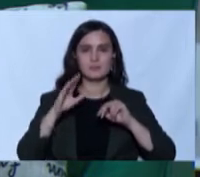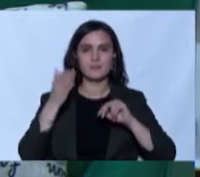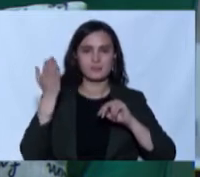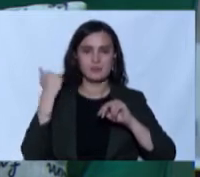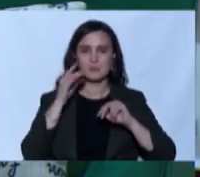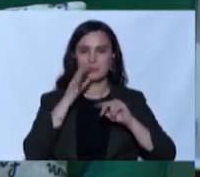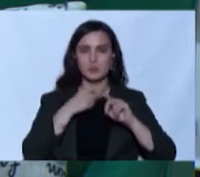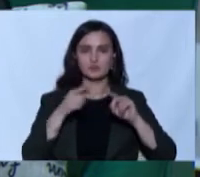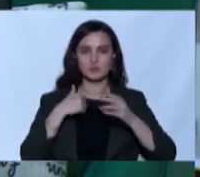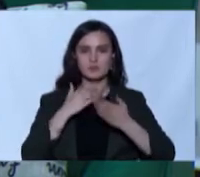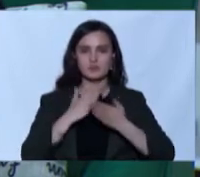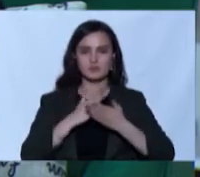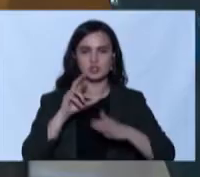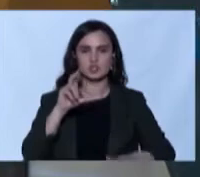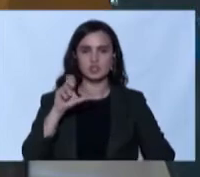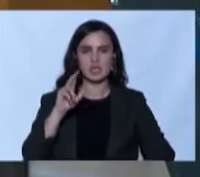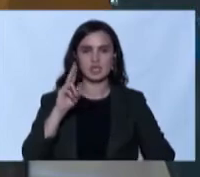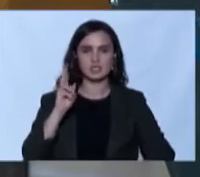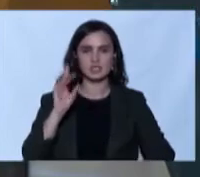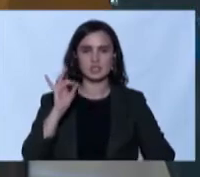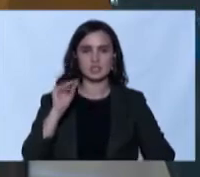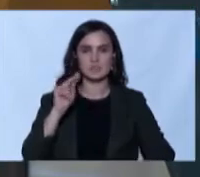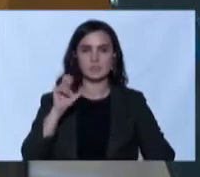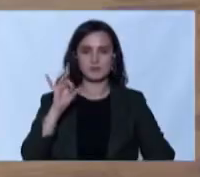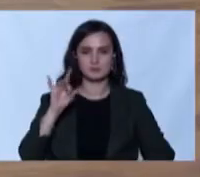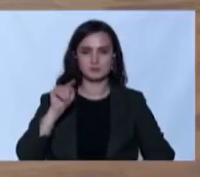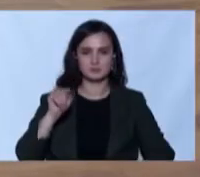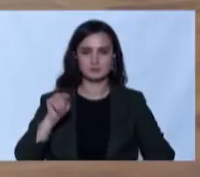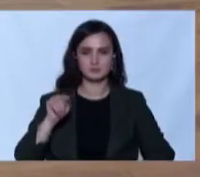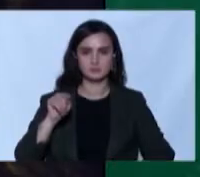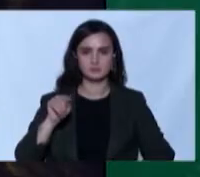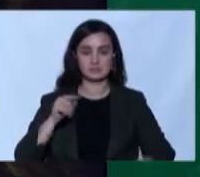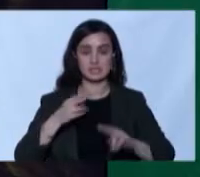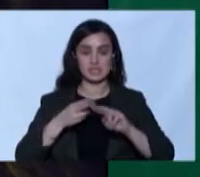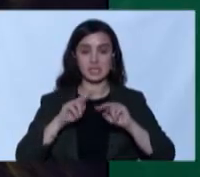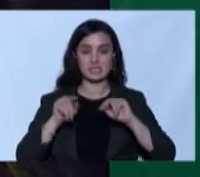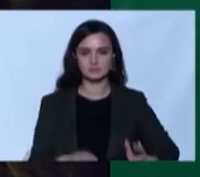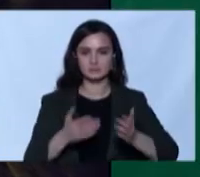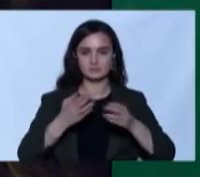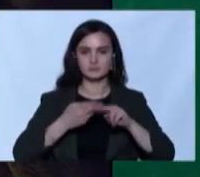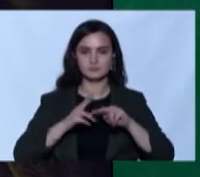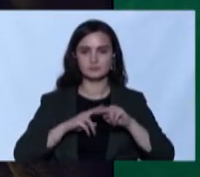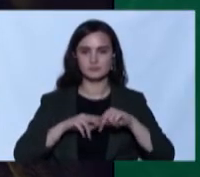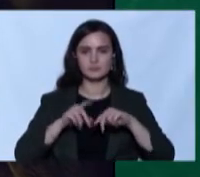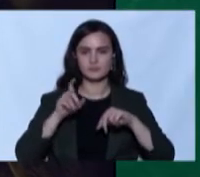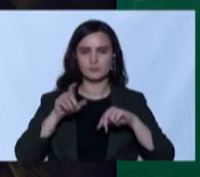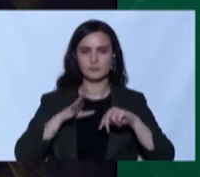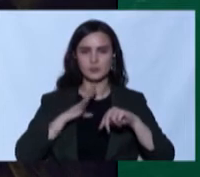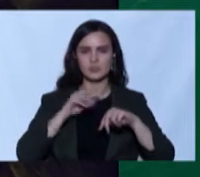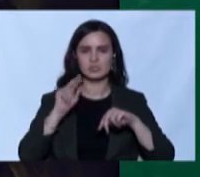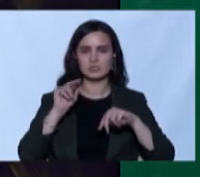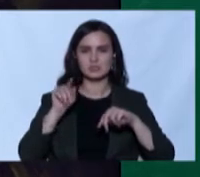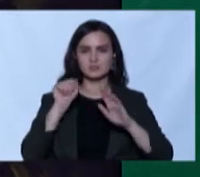and we have Jack the Ripper, and this mysterious character who was going around